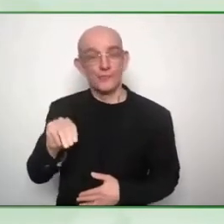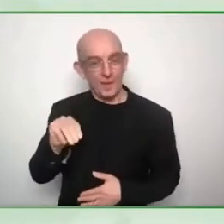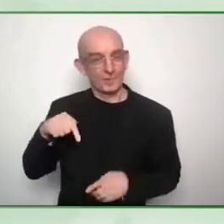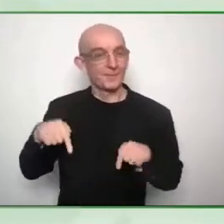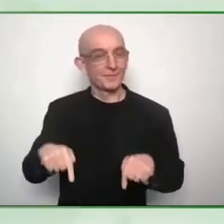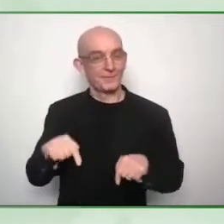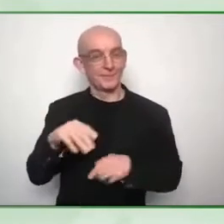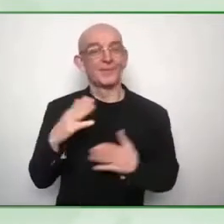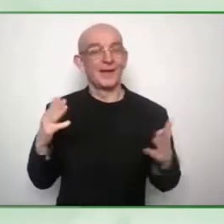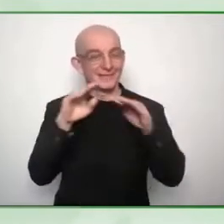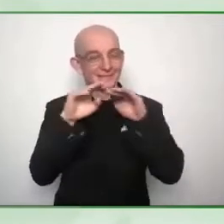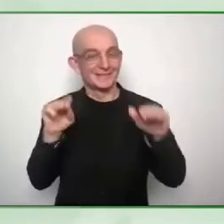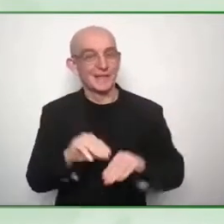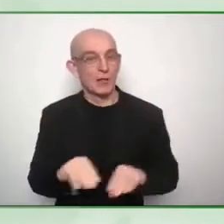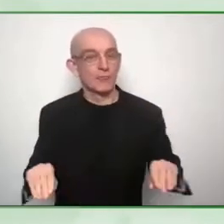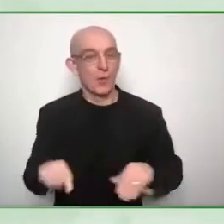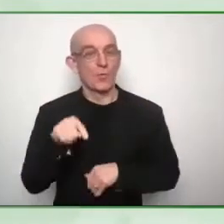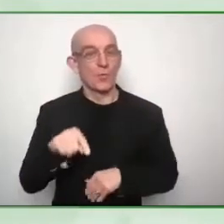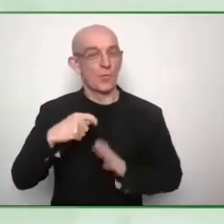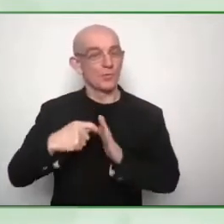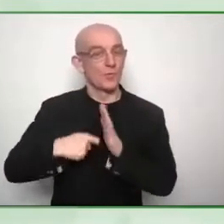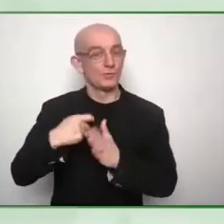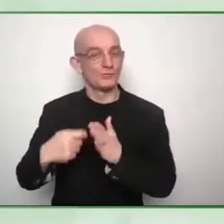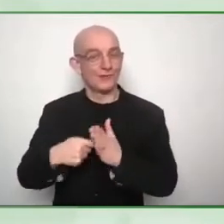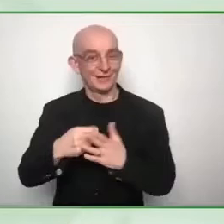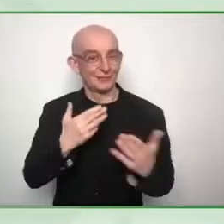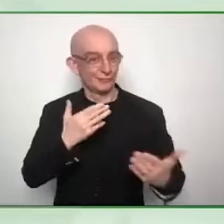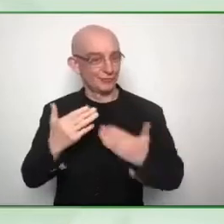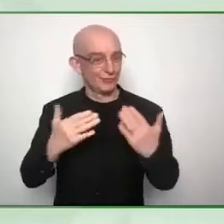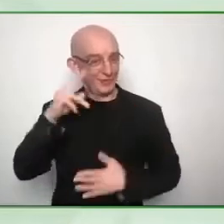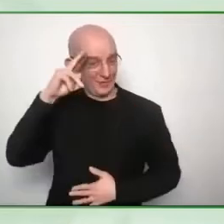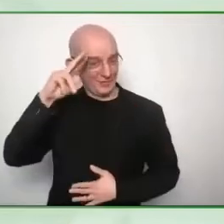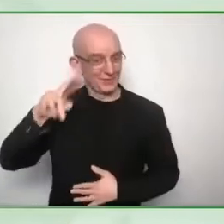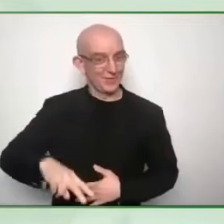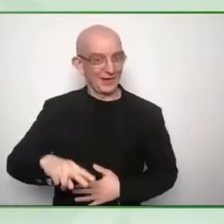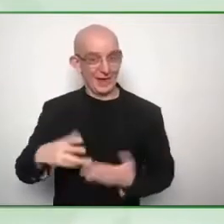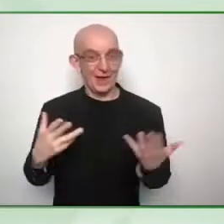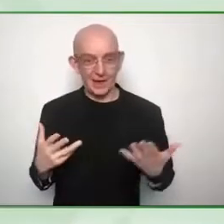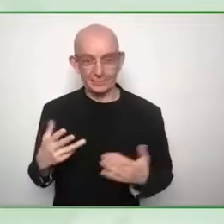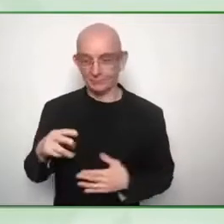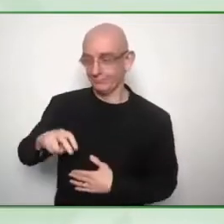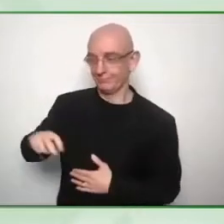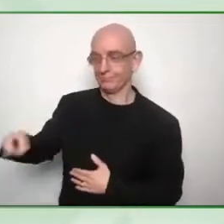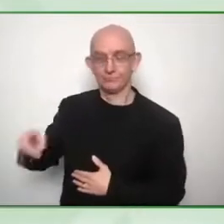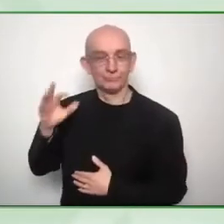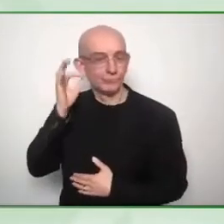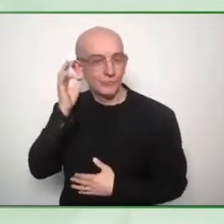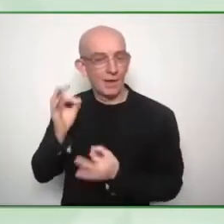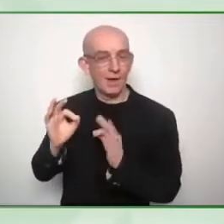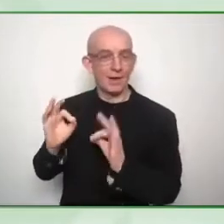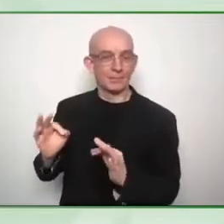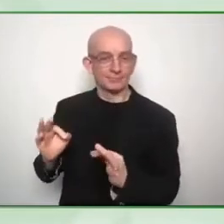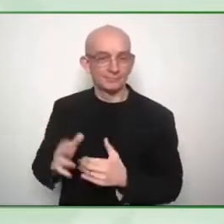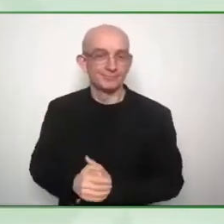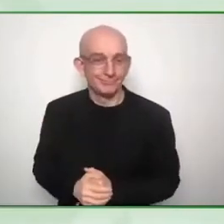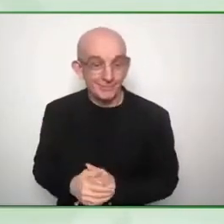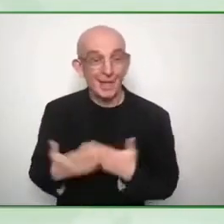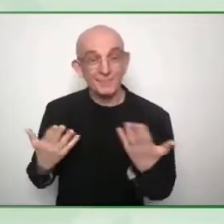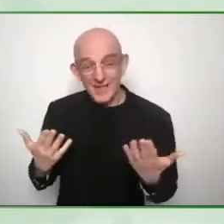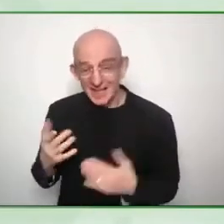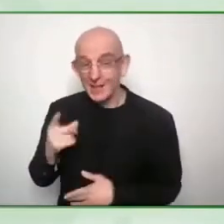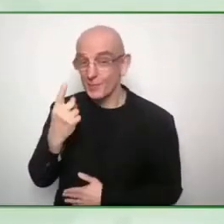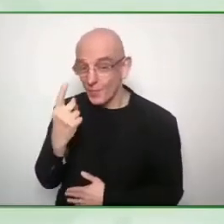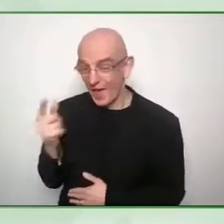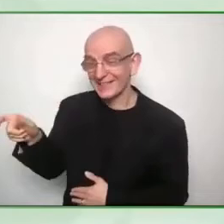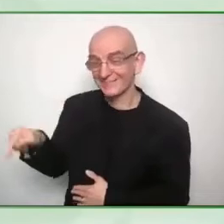Amy Knopf, and my real friend, not real really, is Kathy Johnson, who is on my right.